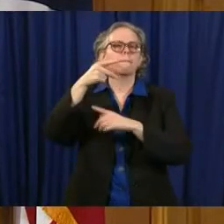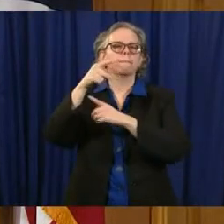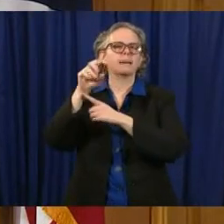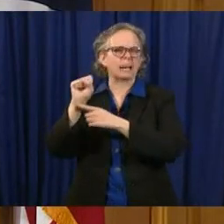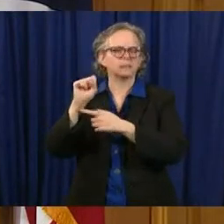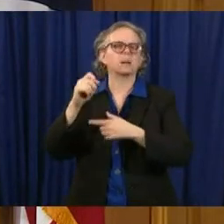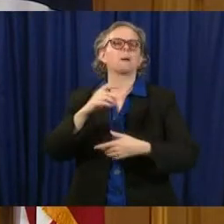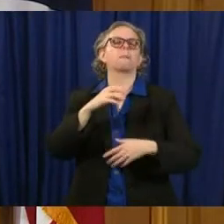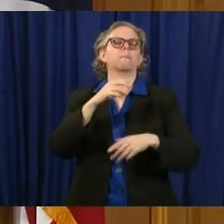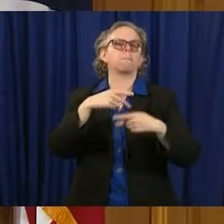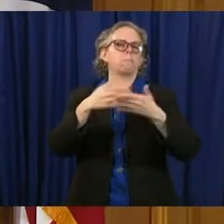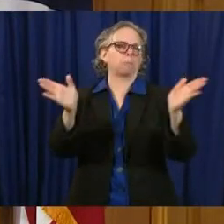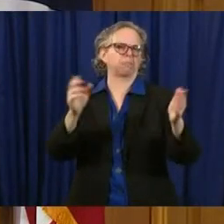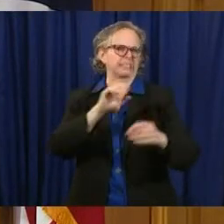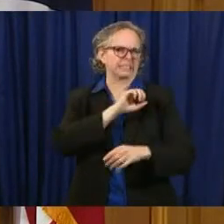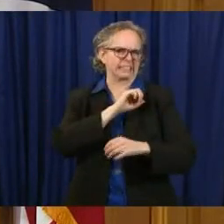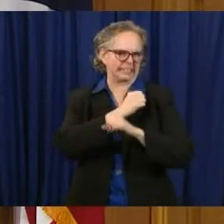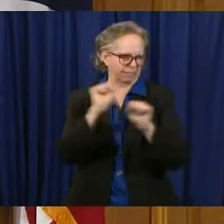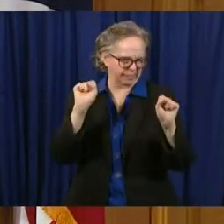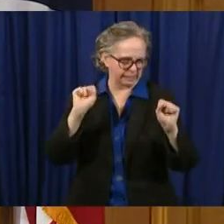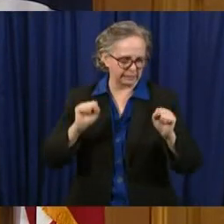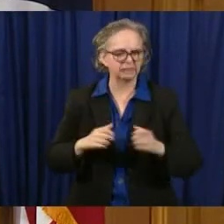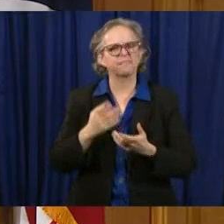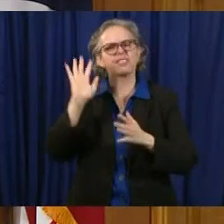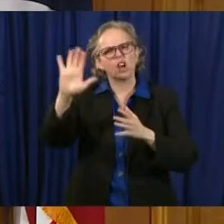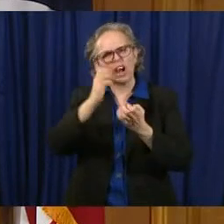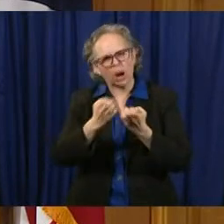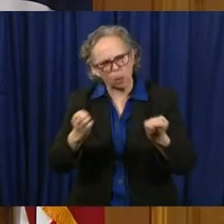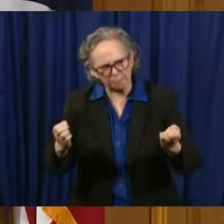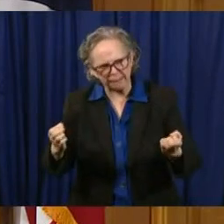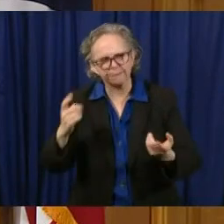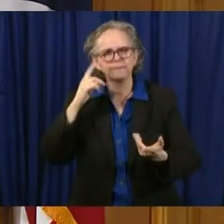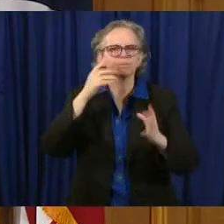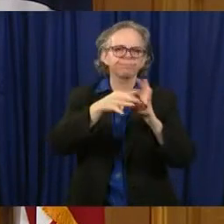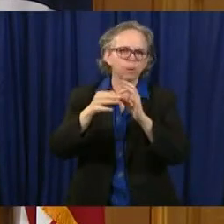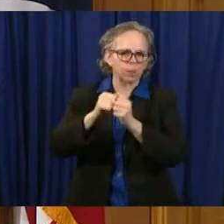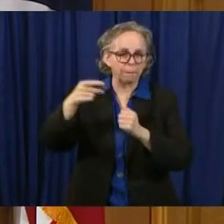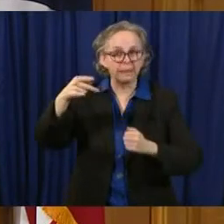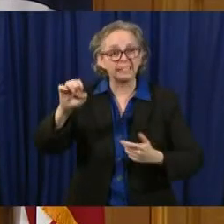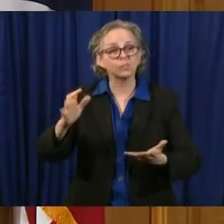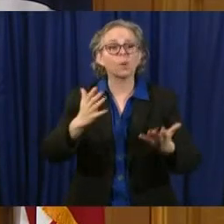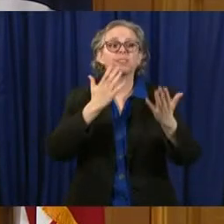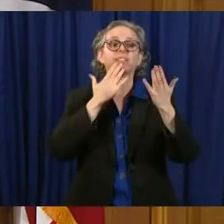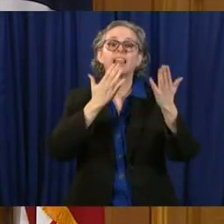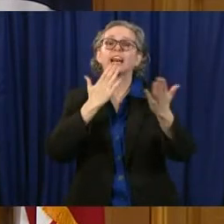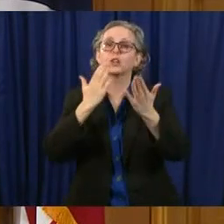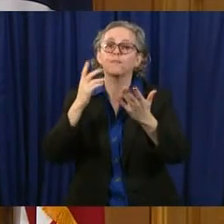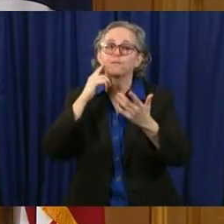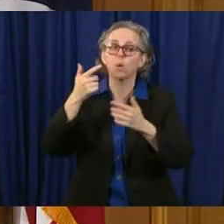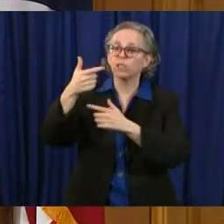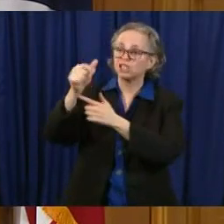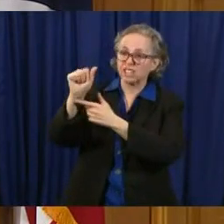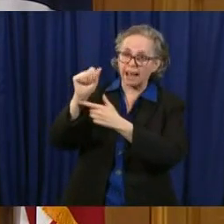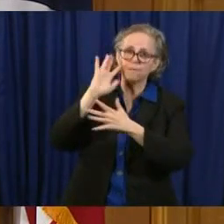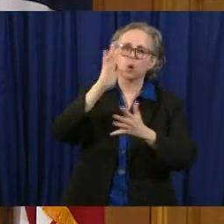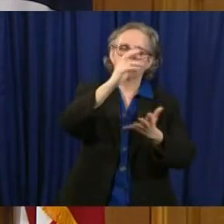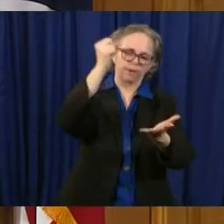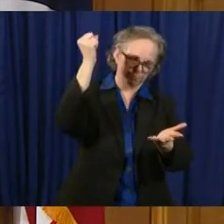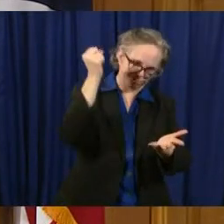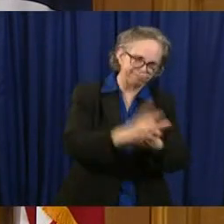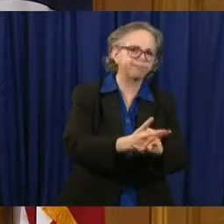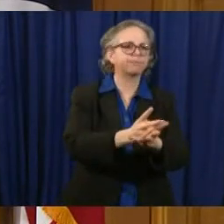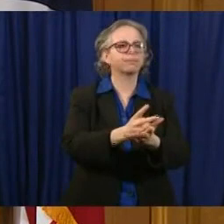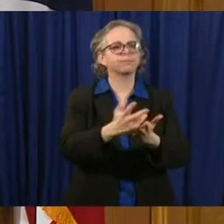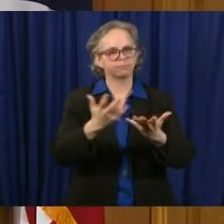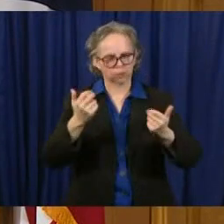We thank the members of the General Assembly for approving that, and we're glad start using those dollars to do